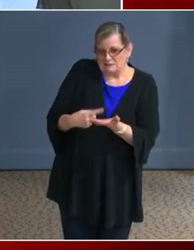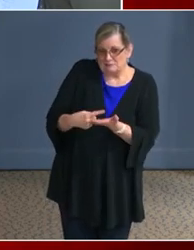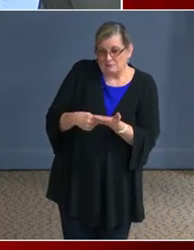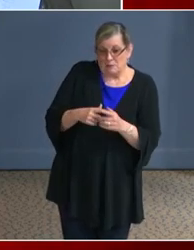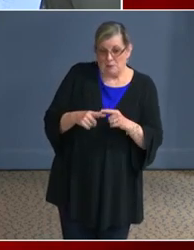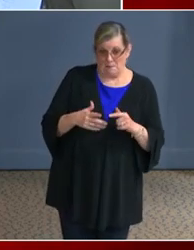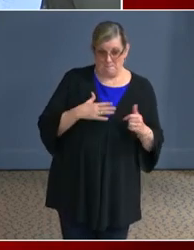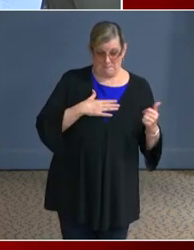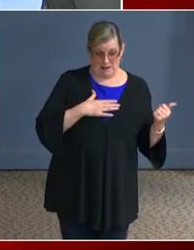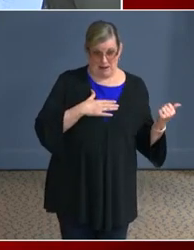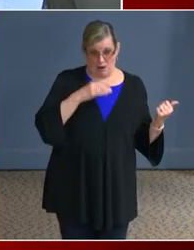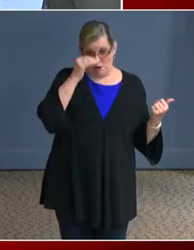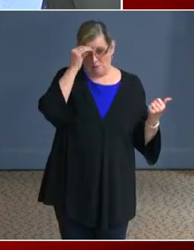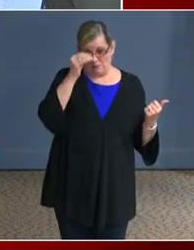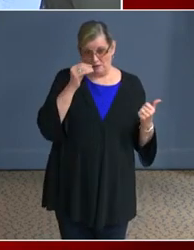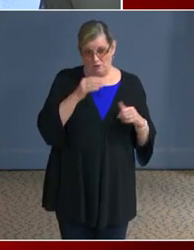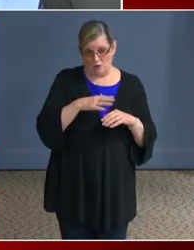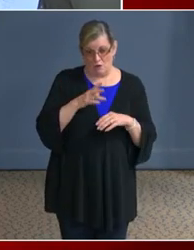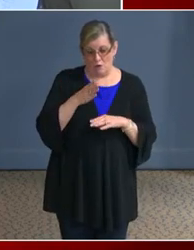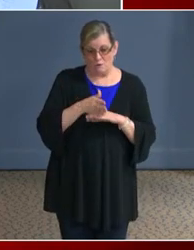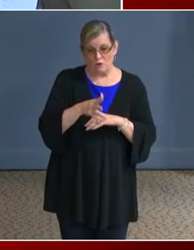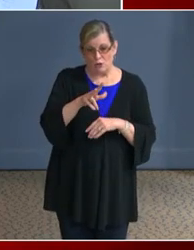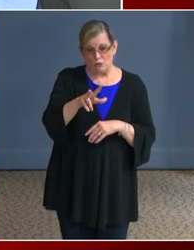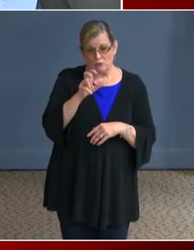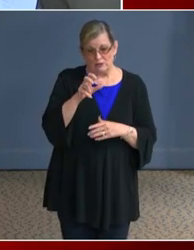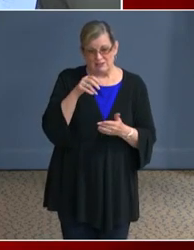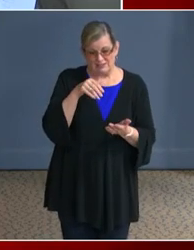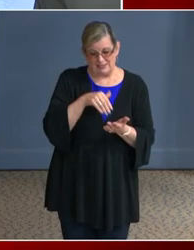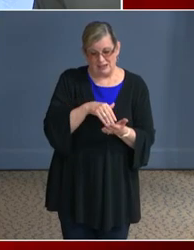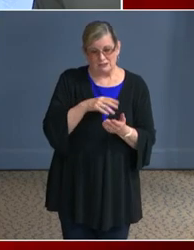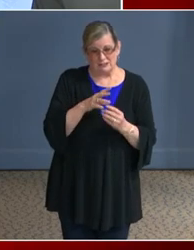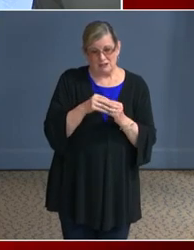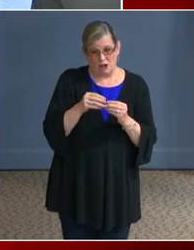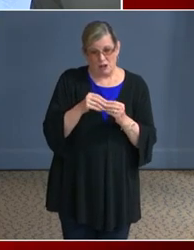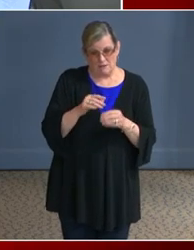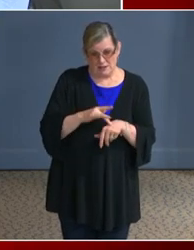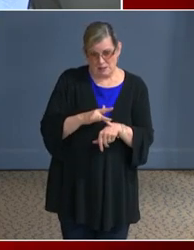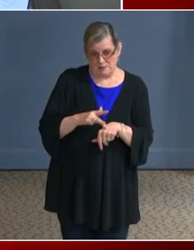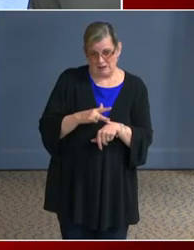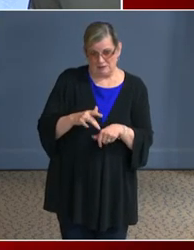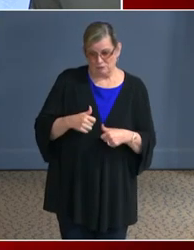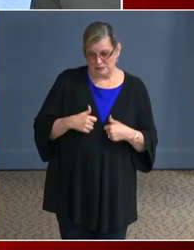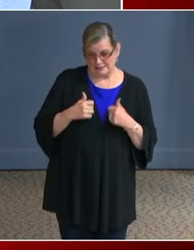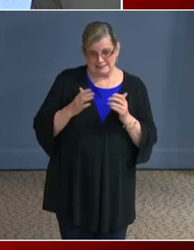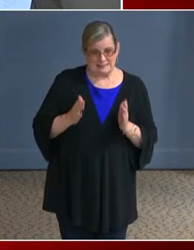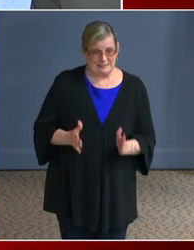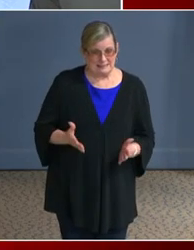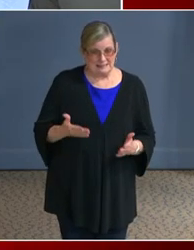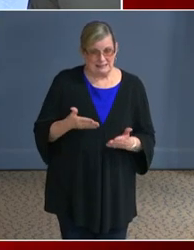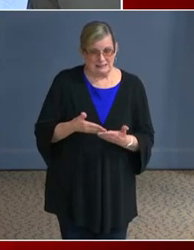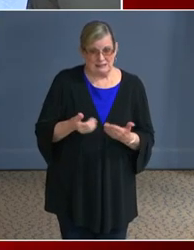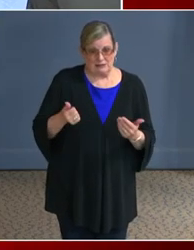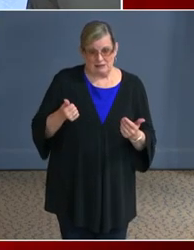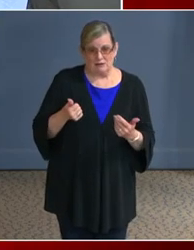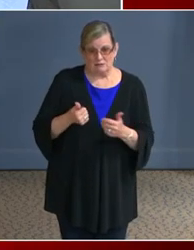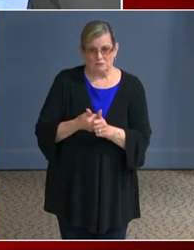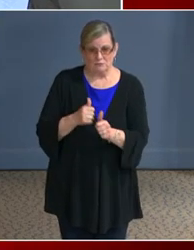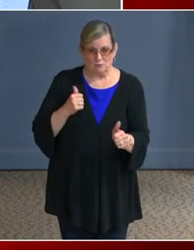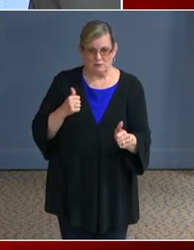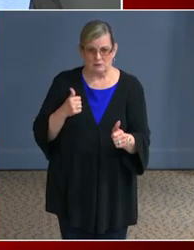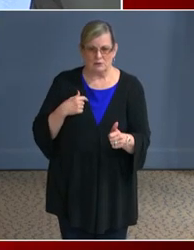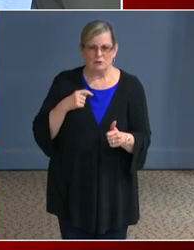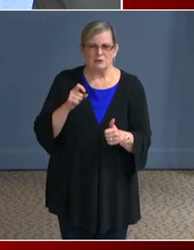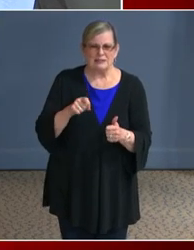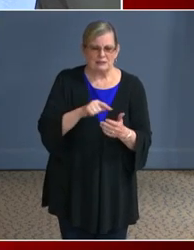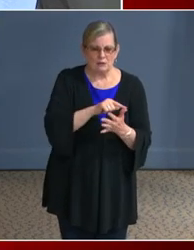we have over $300 million available for tenants in arrears. And we need them to go